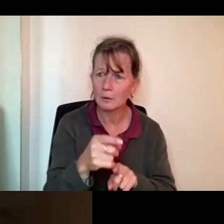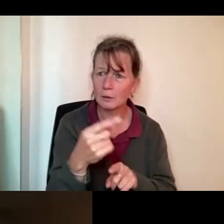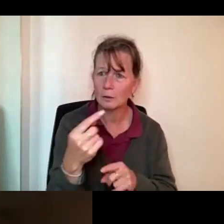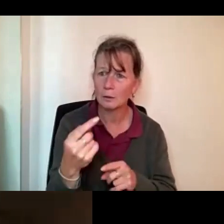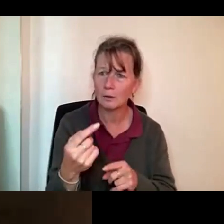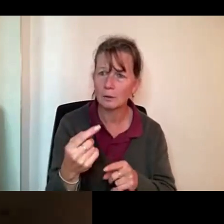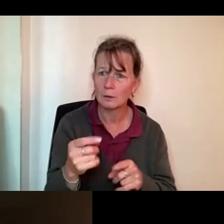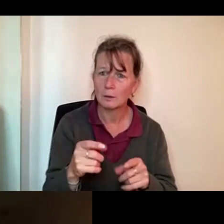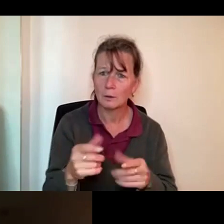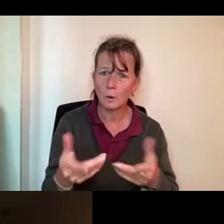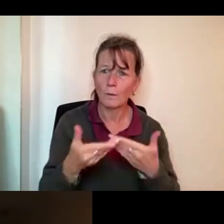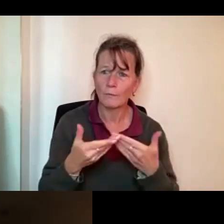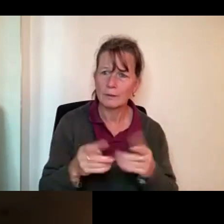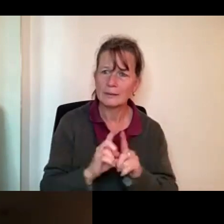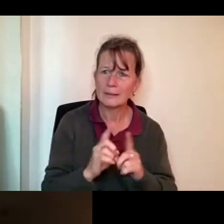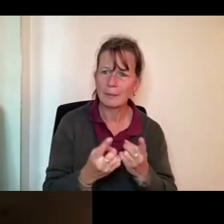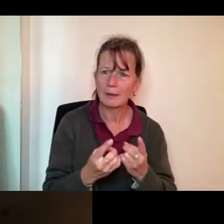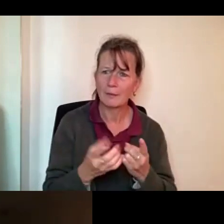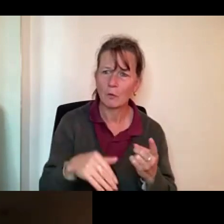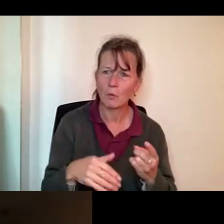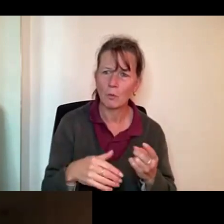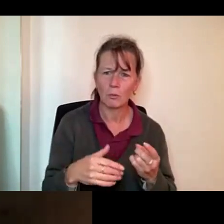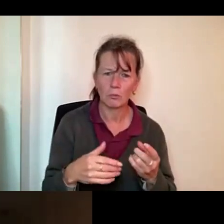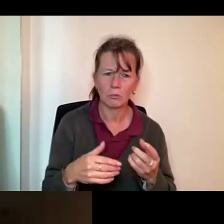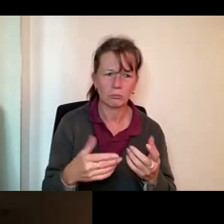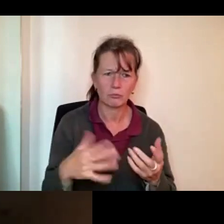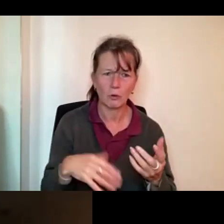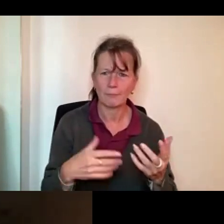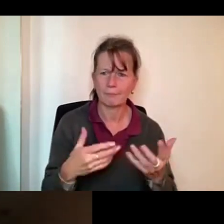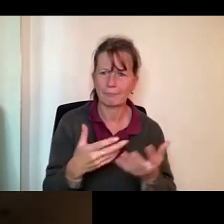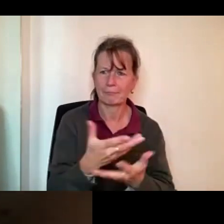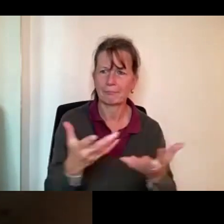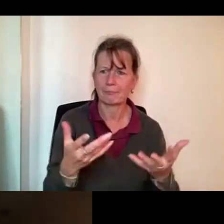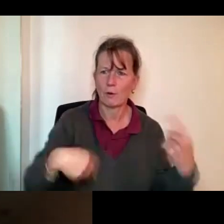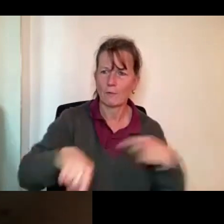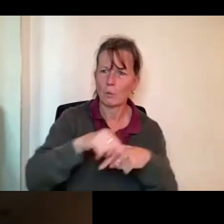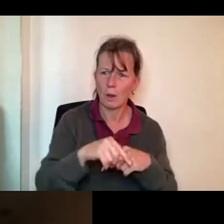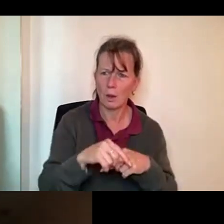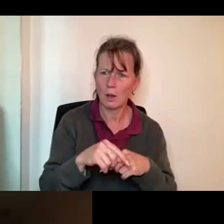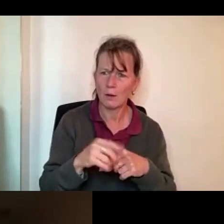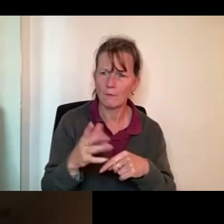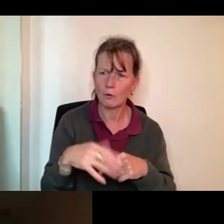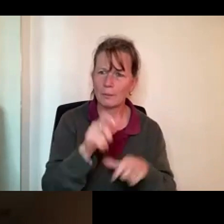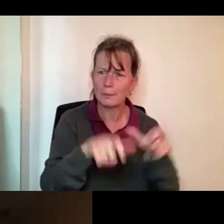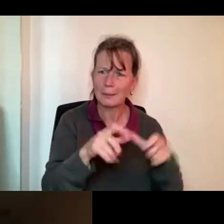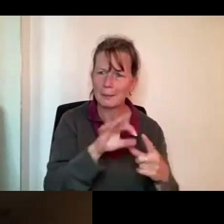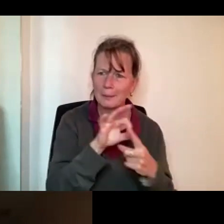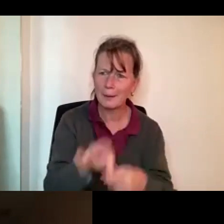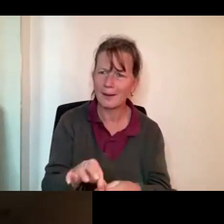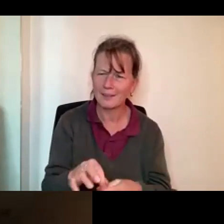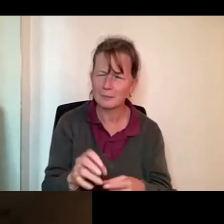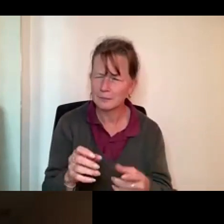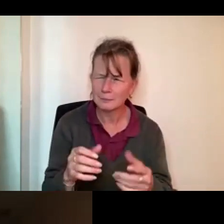same vulnerability up front you're hoping to get from your constituents.